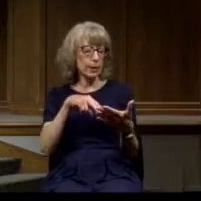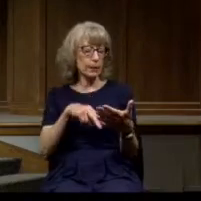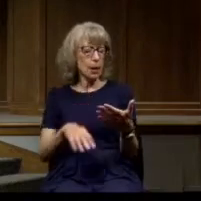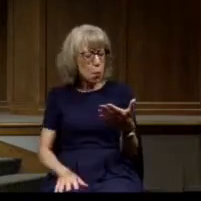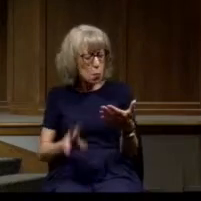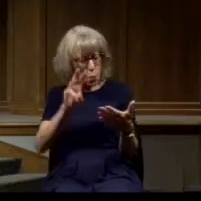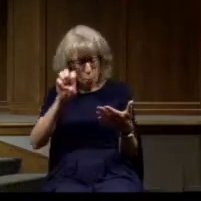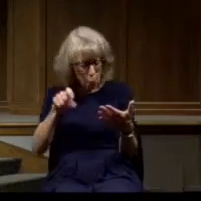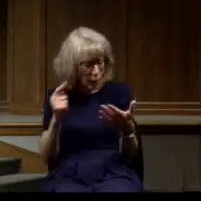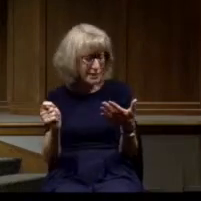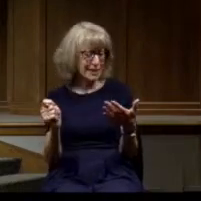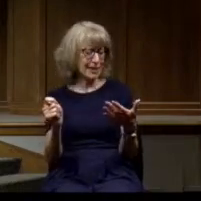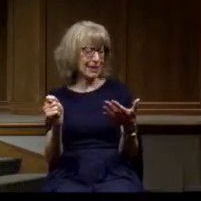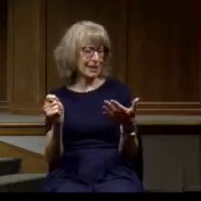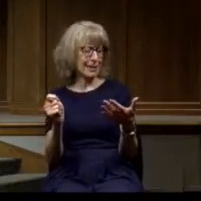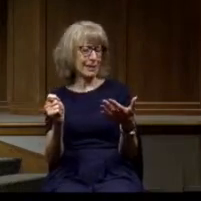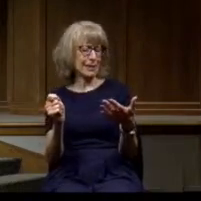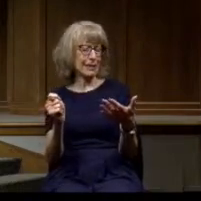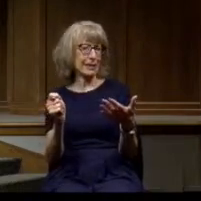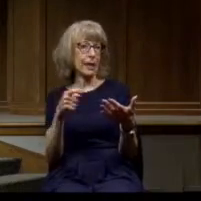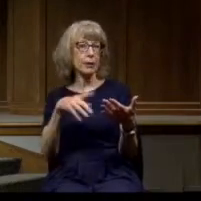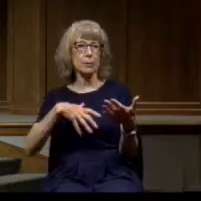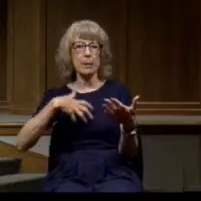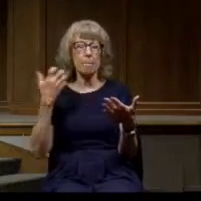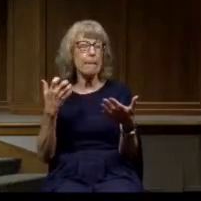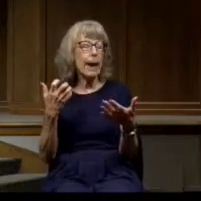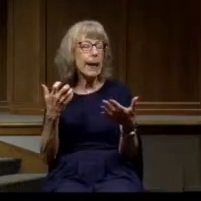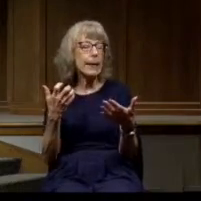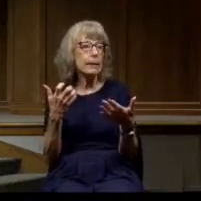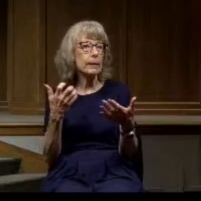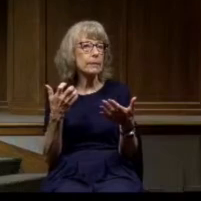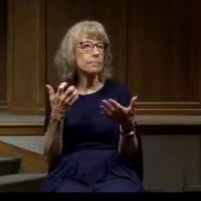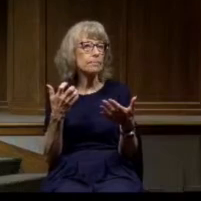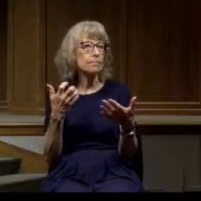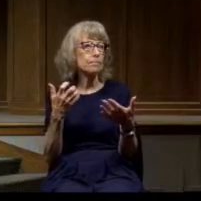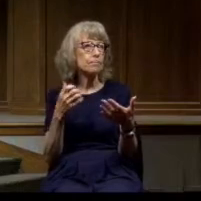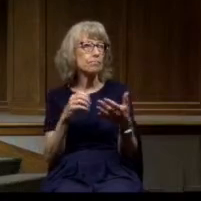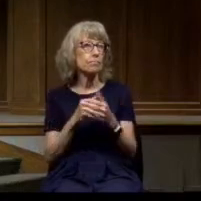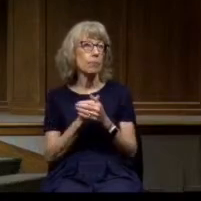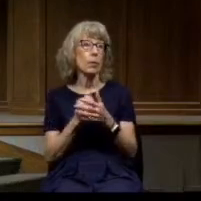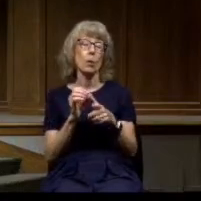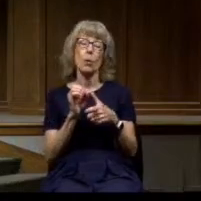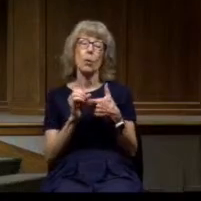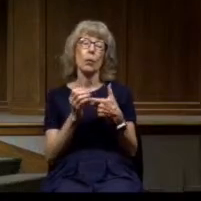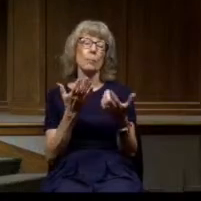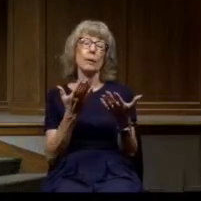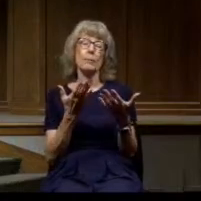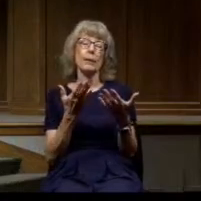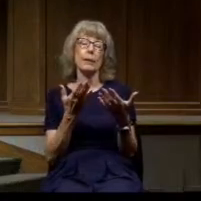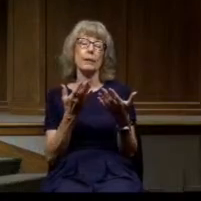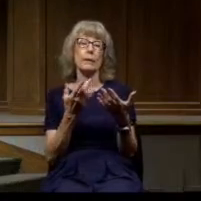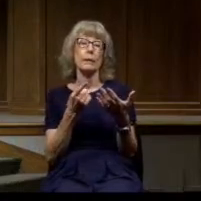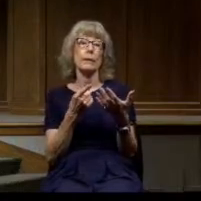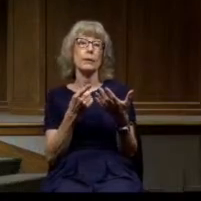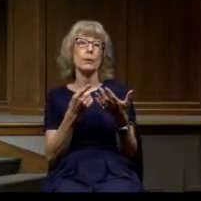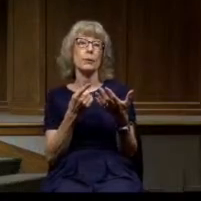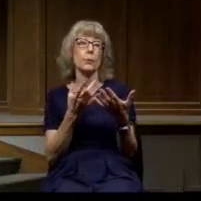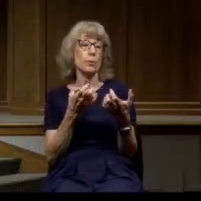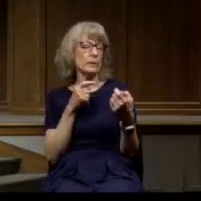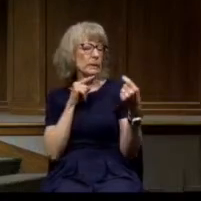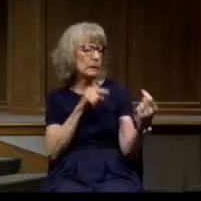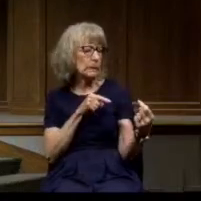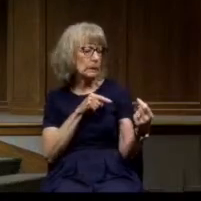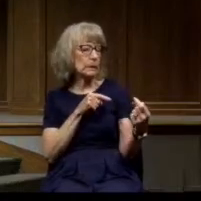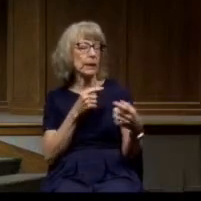How could they say that? And you're going to get really mad. Could be that you're in Bible class, and someone makes a comment. And you think, how? I